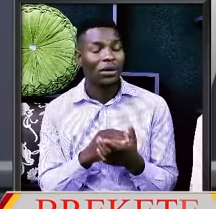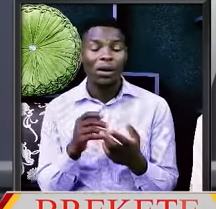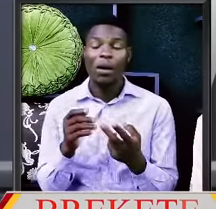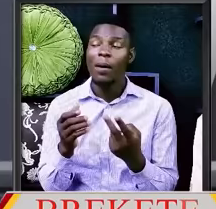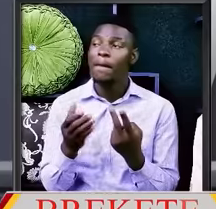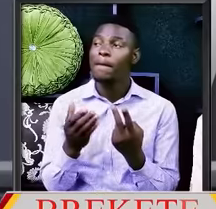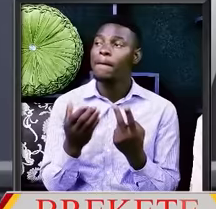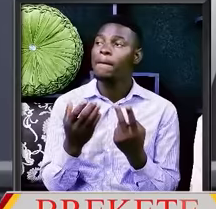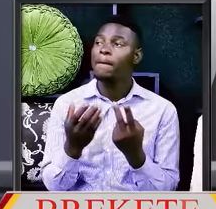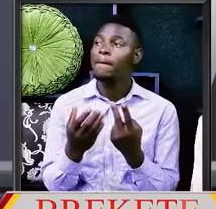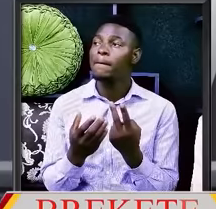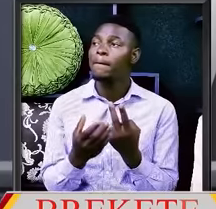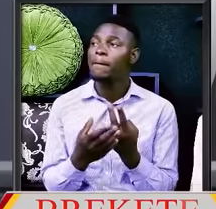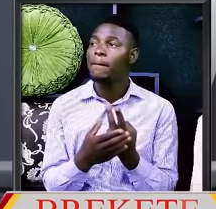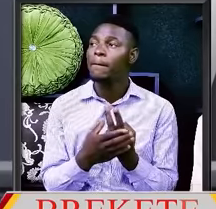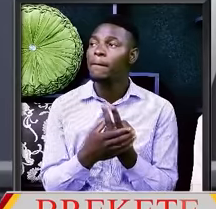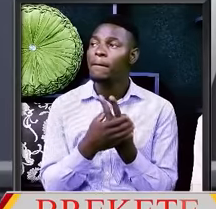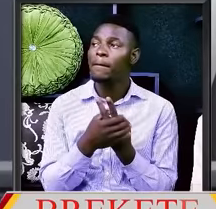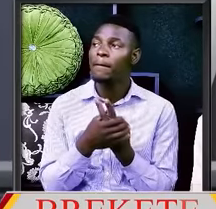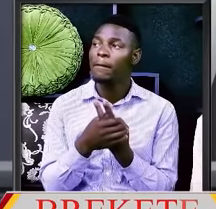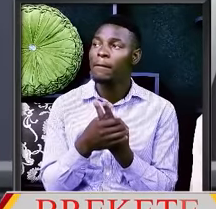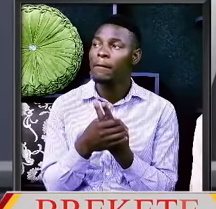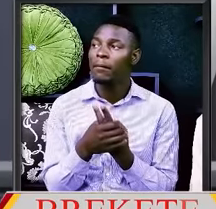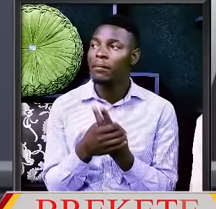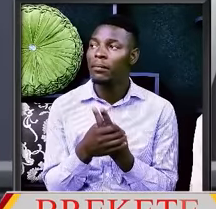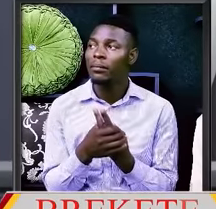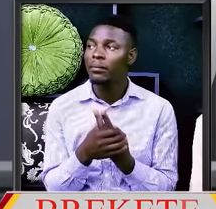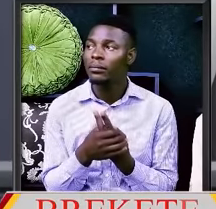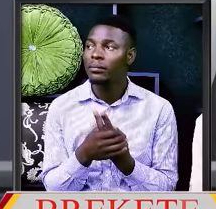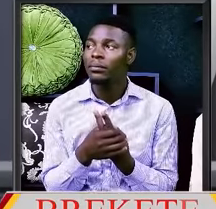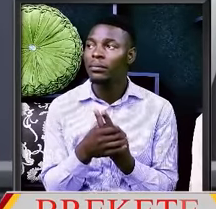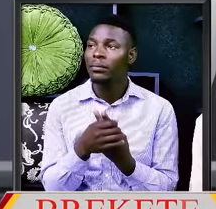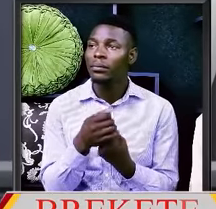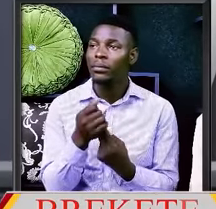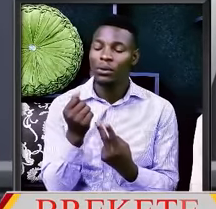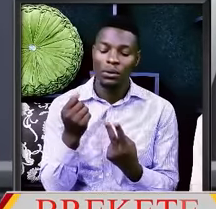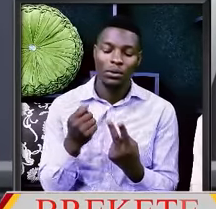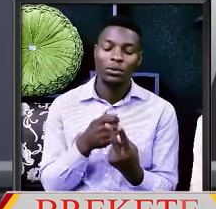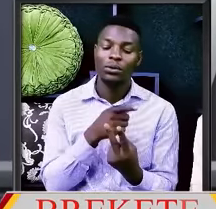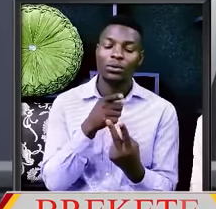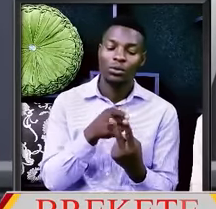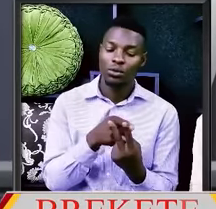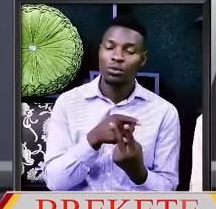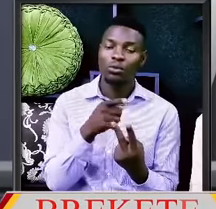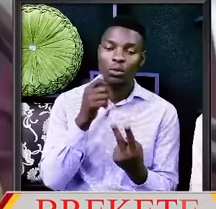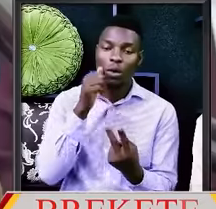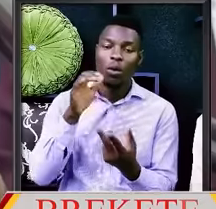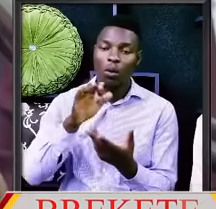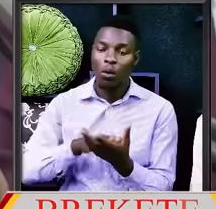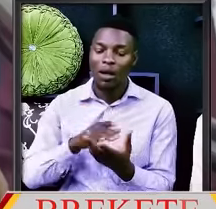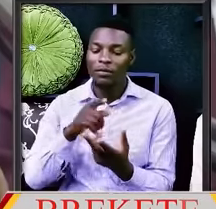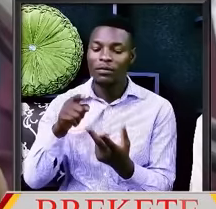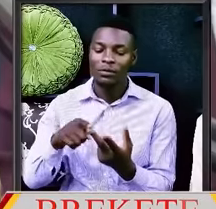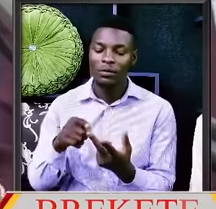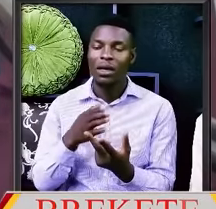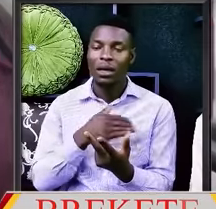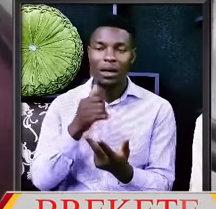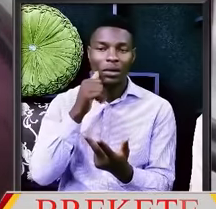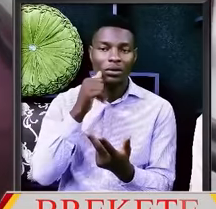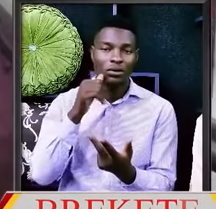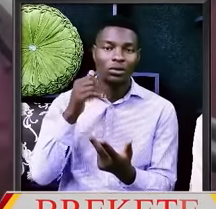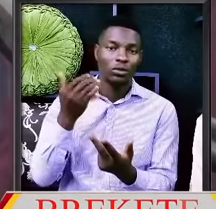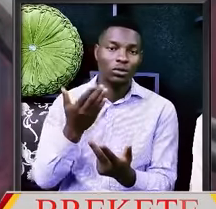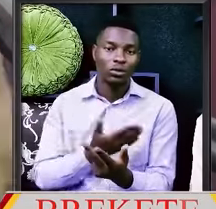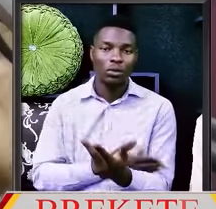But even you, with that they will fit do that DNA without any issue. Yeah. You because your wife they will be on the same and, page. Your daughter-in-law and